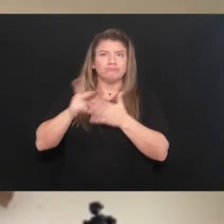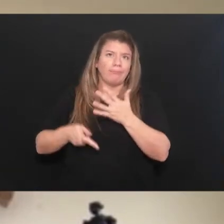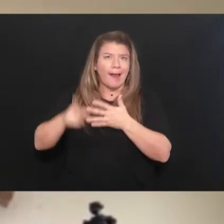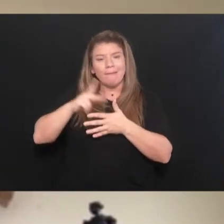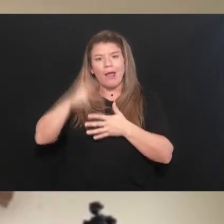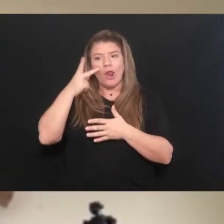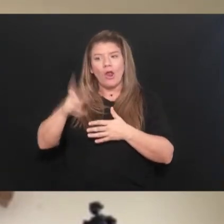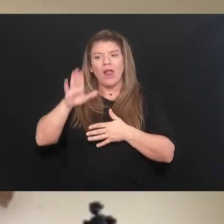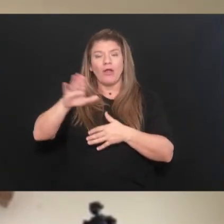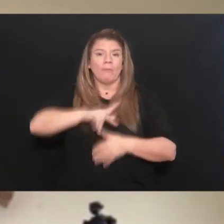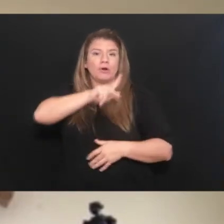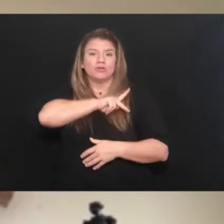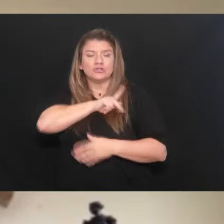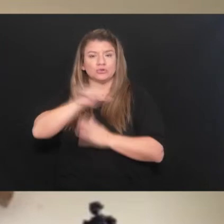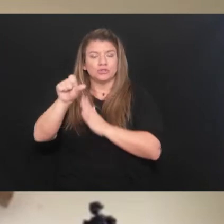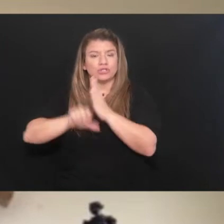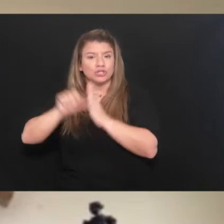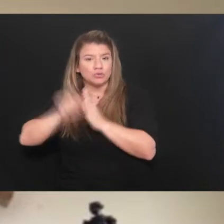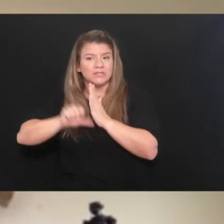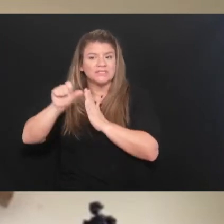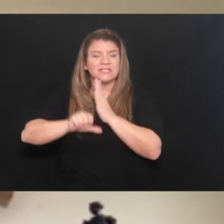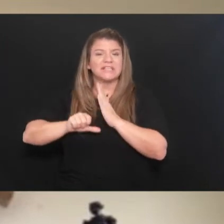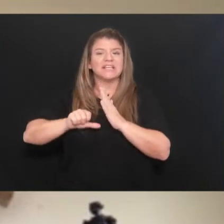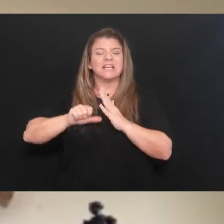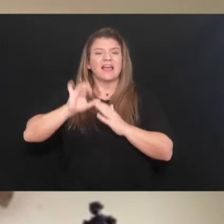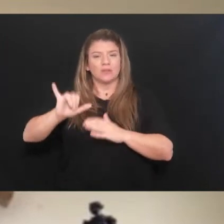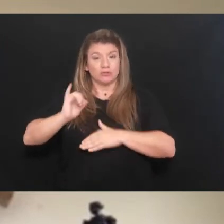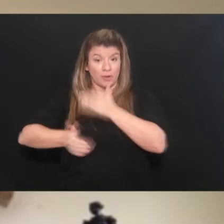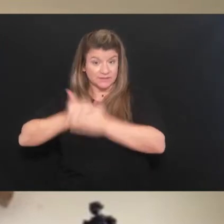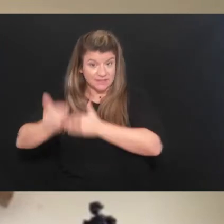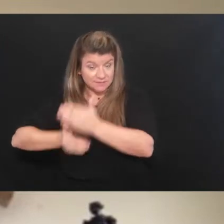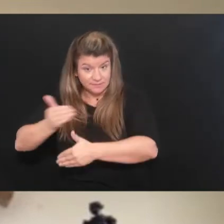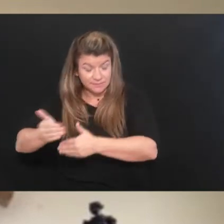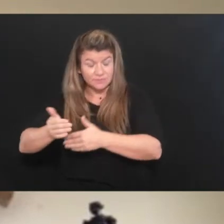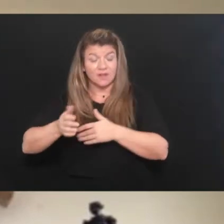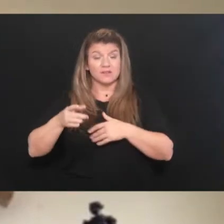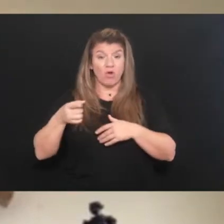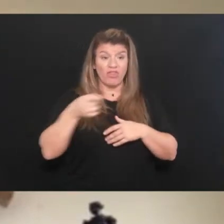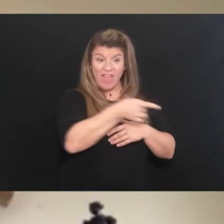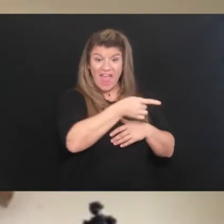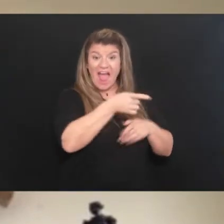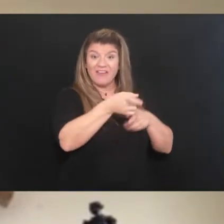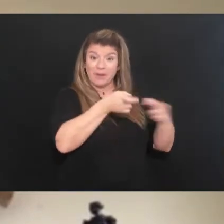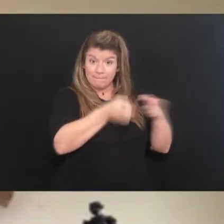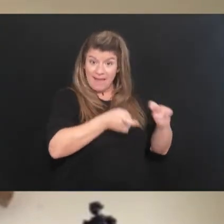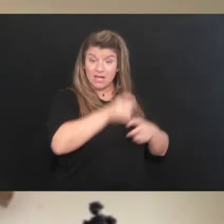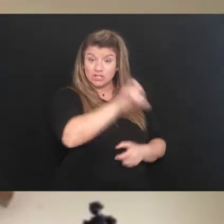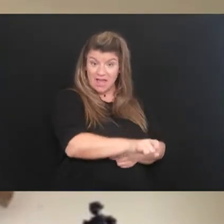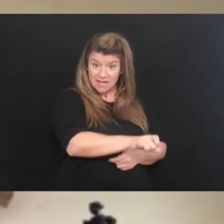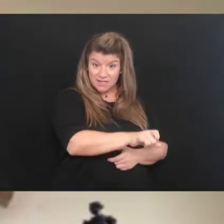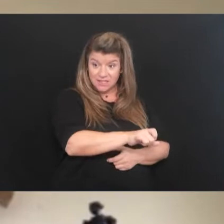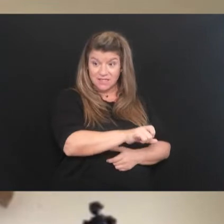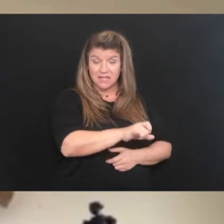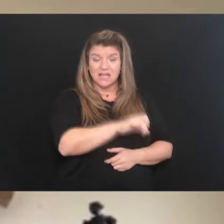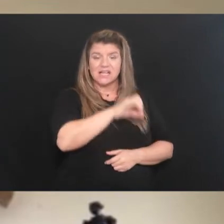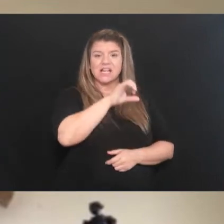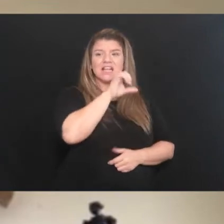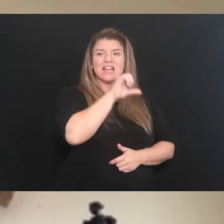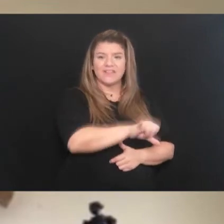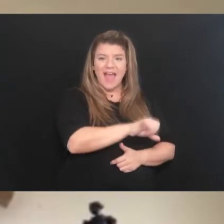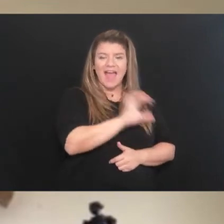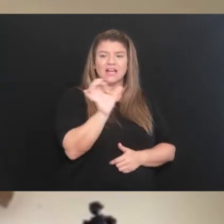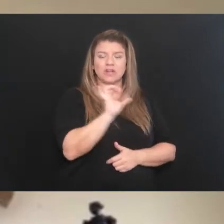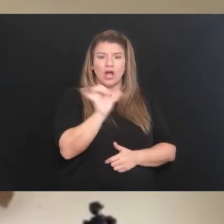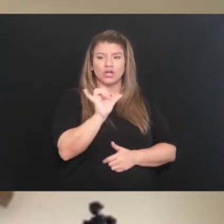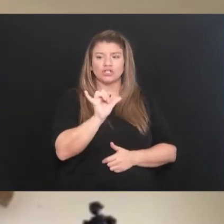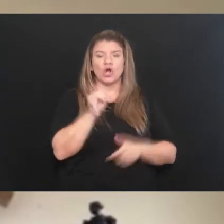procedures and processes. So they'll manage that. then that is also managed for